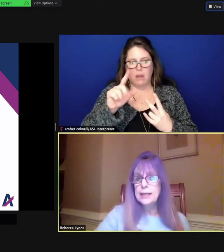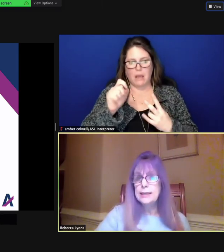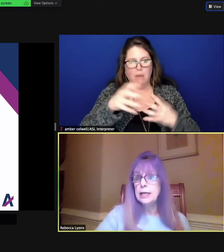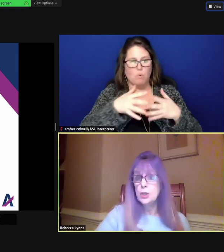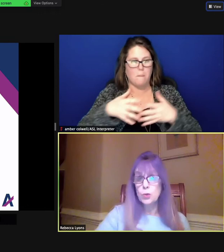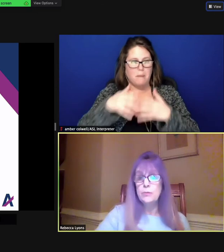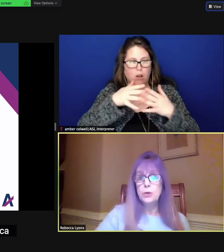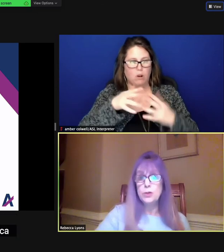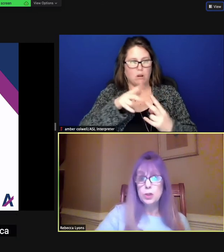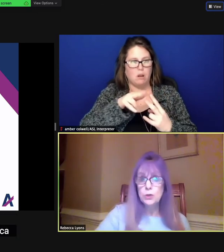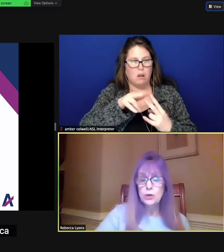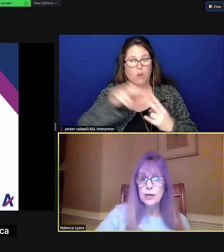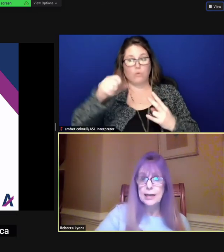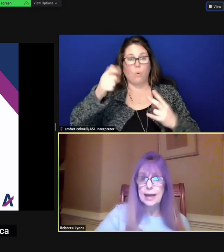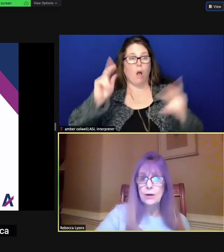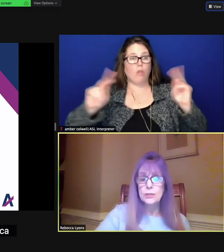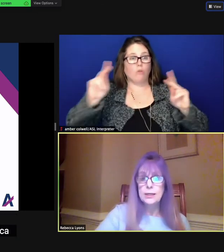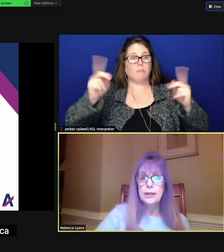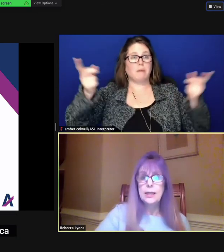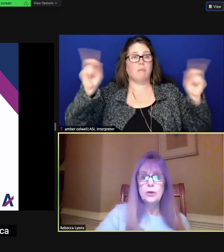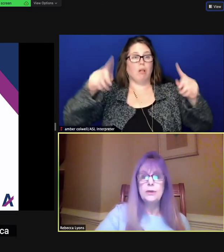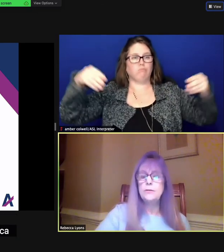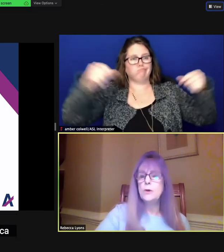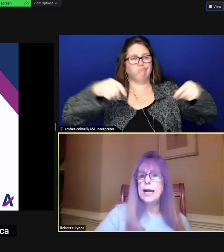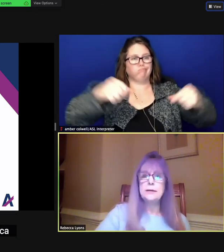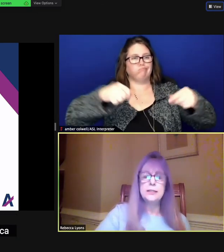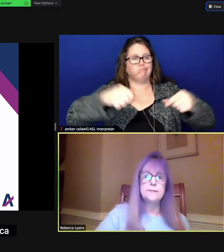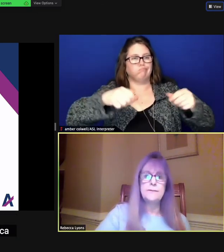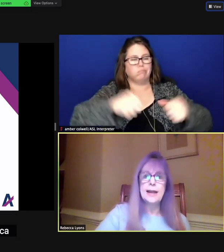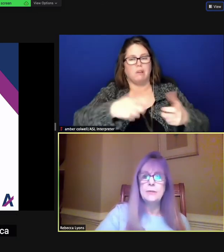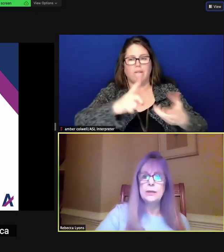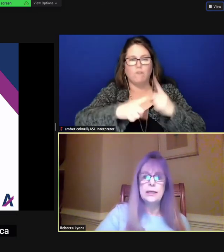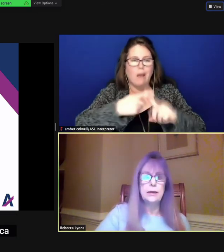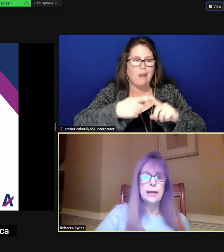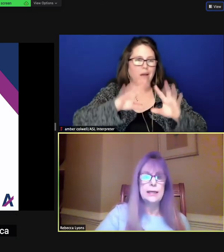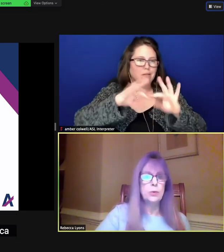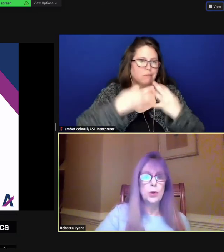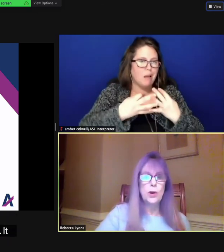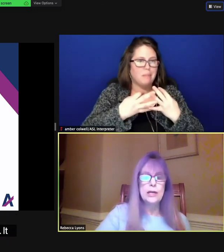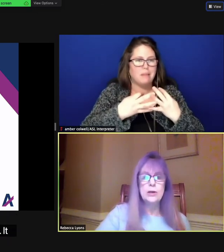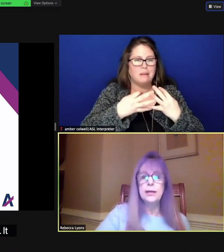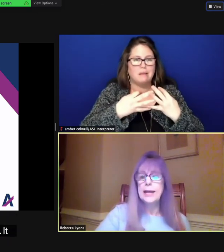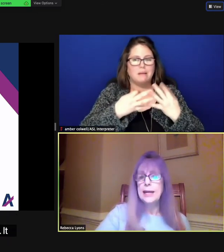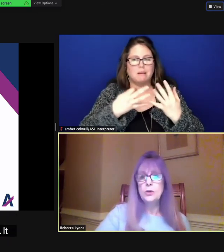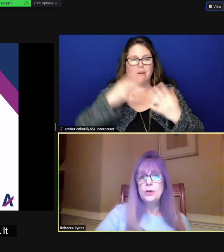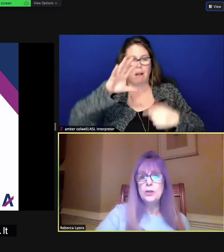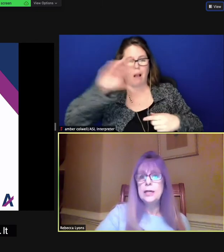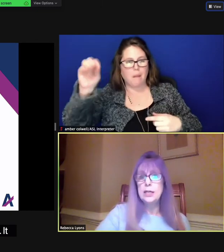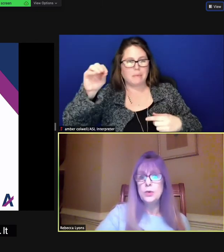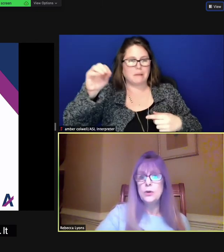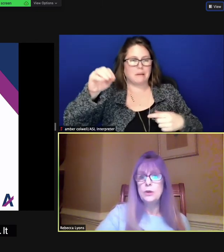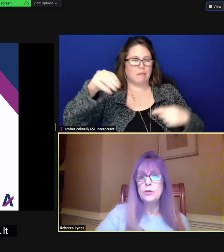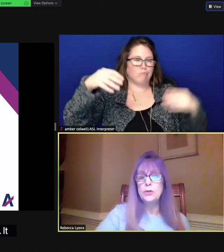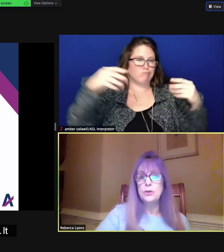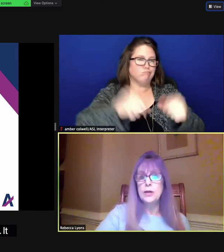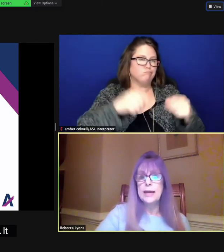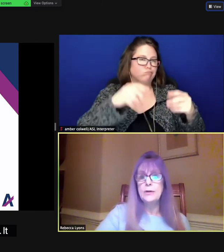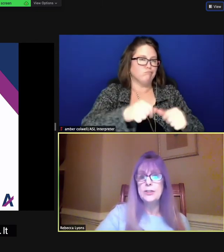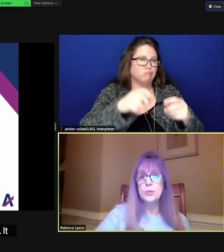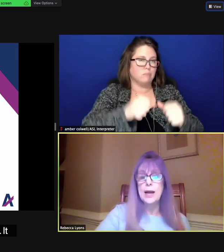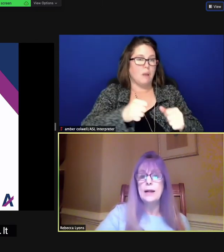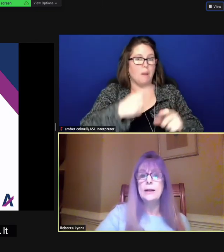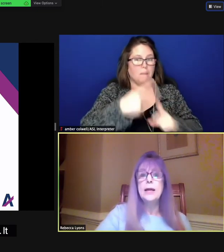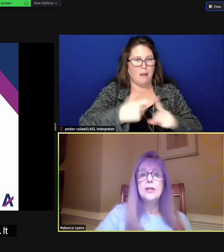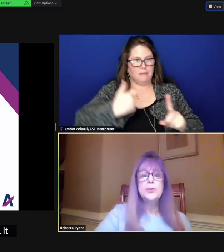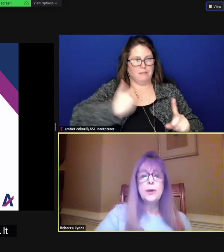people can contribute to your account. It could be friends, family, an employer, and you could contribute to your account